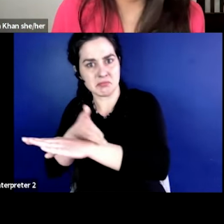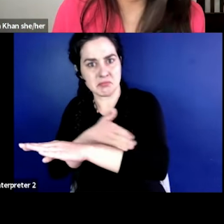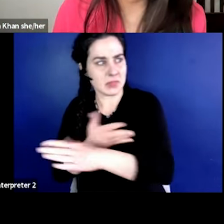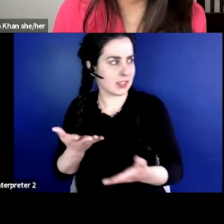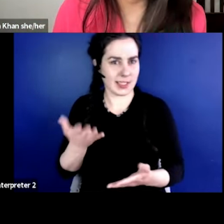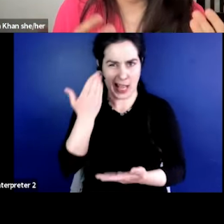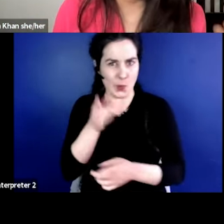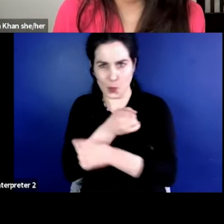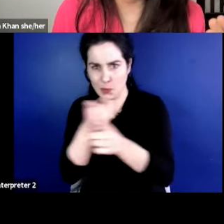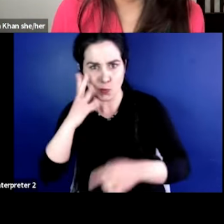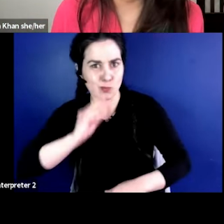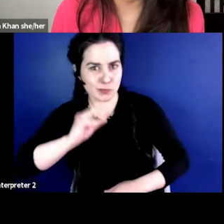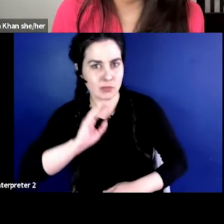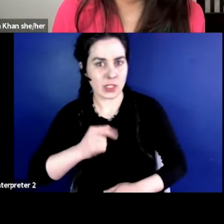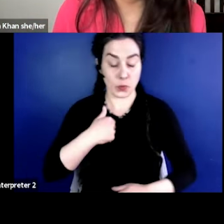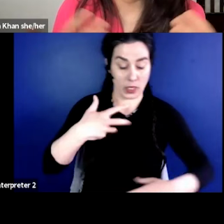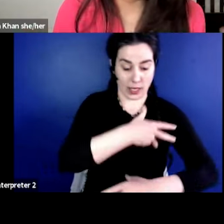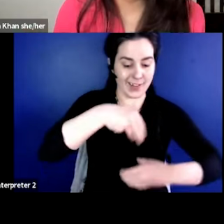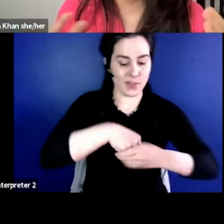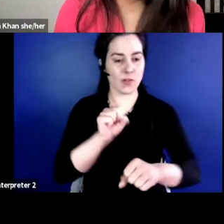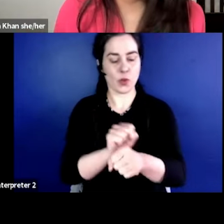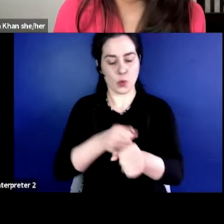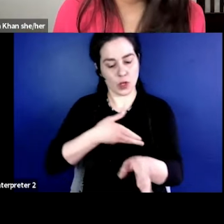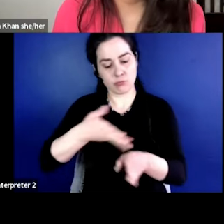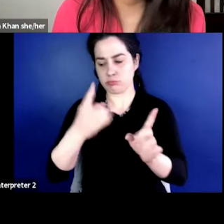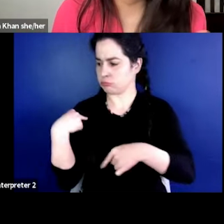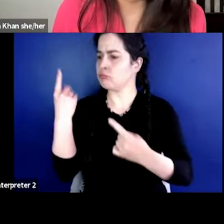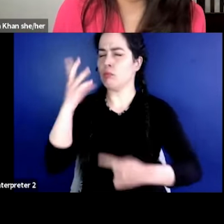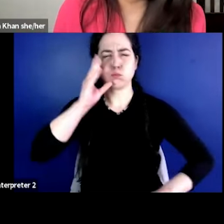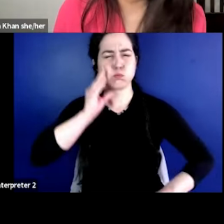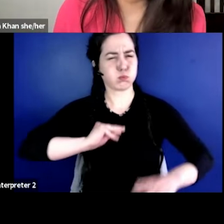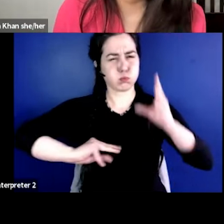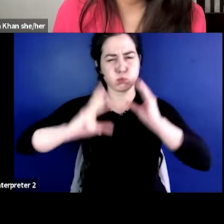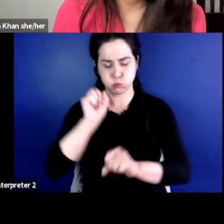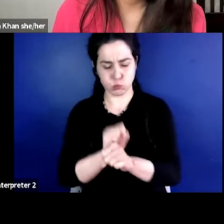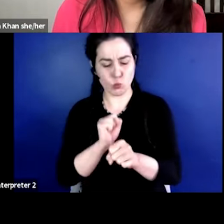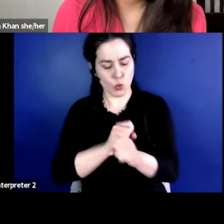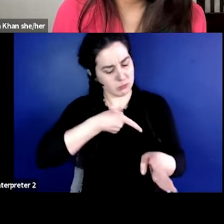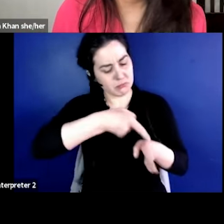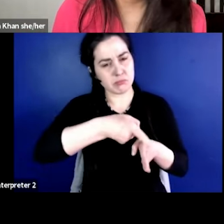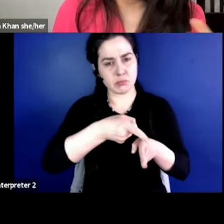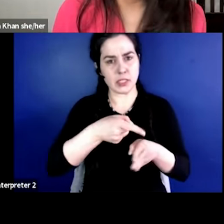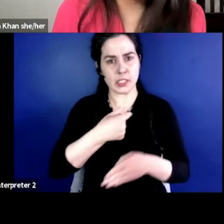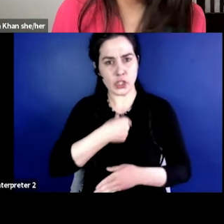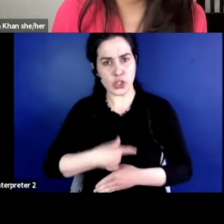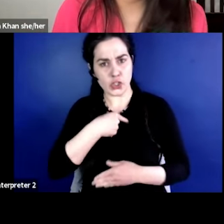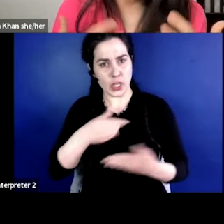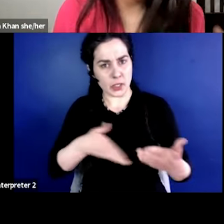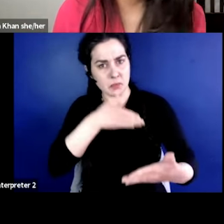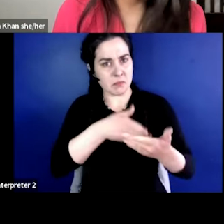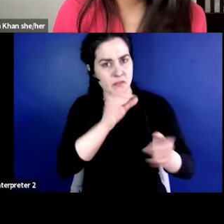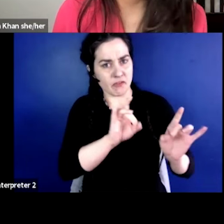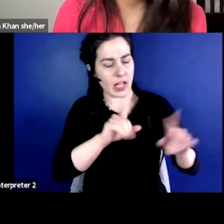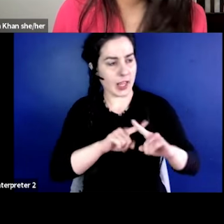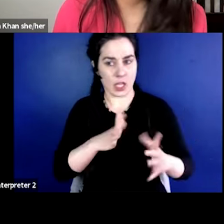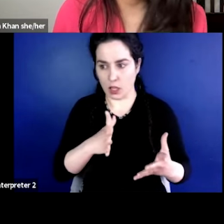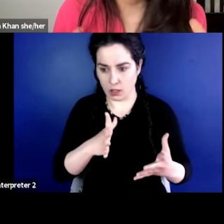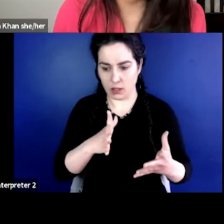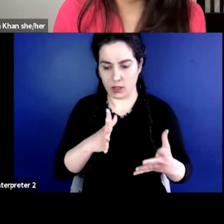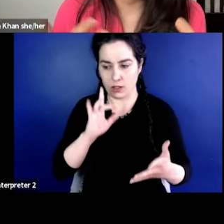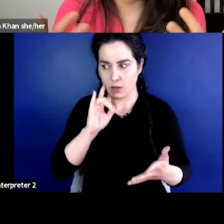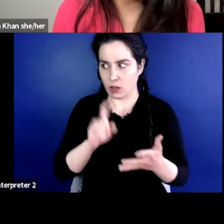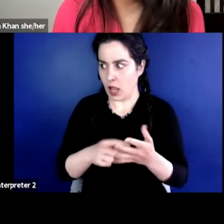came into this job, I thought I knew what I was doing because I'd worked for so long in the gender-based violence field. I was blown away of just how many things I needed to learn